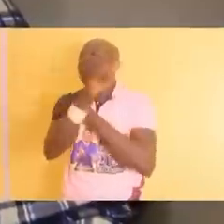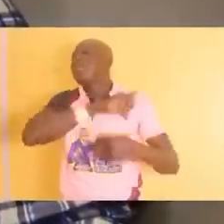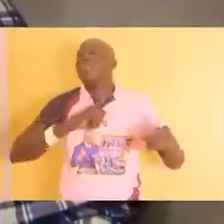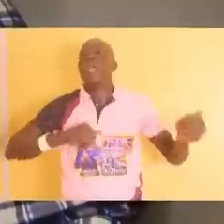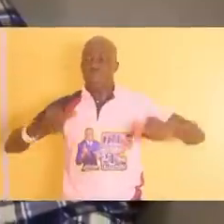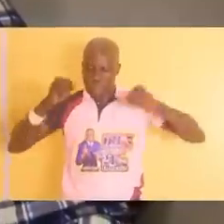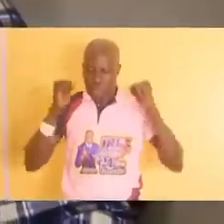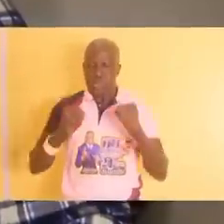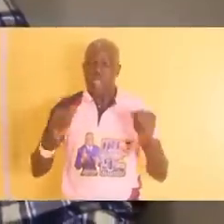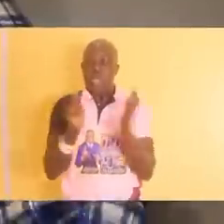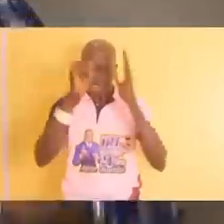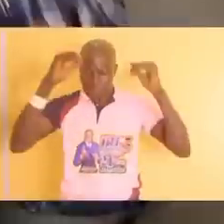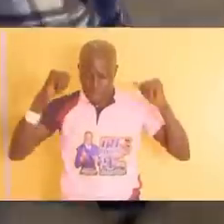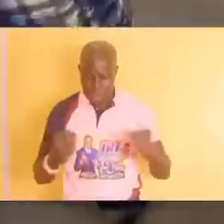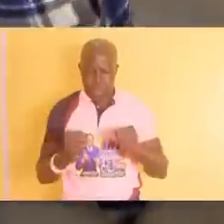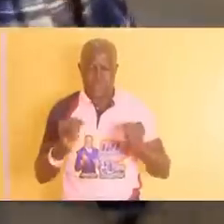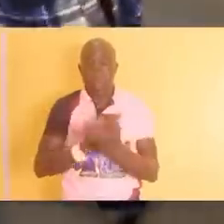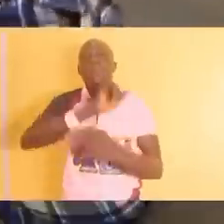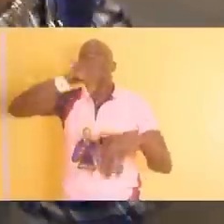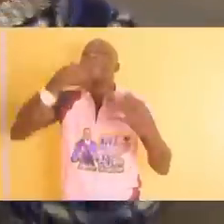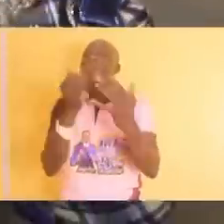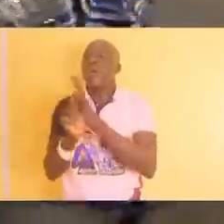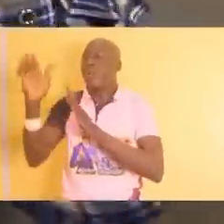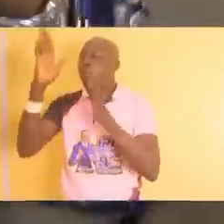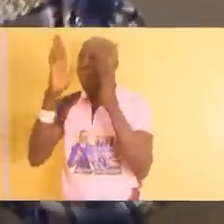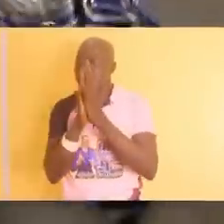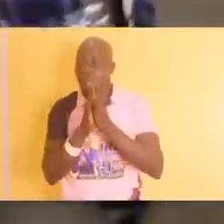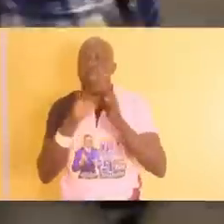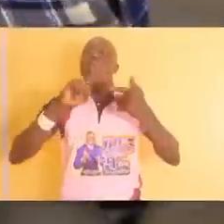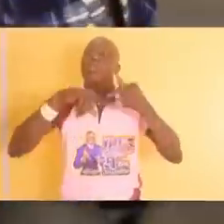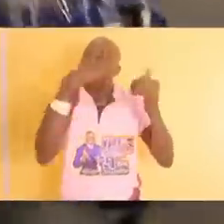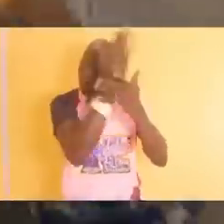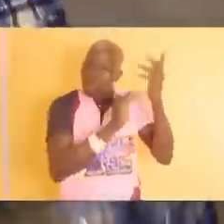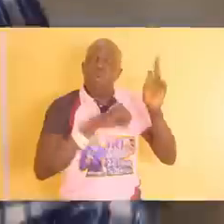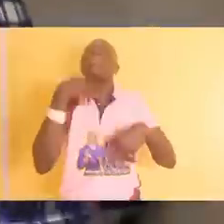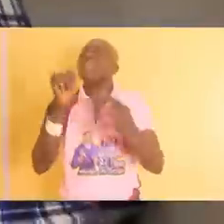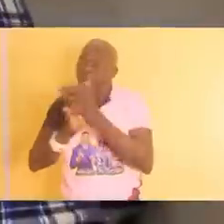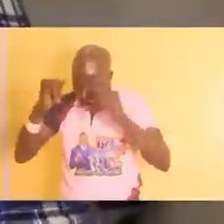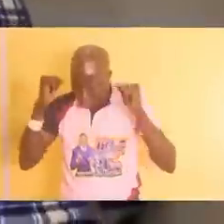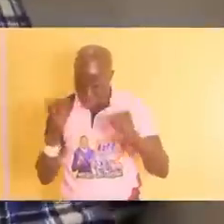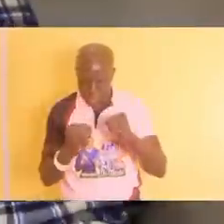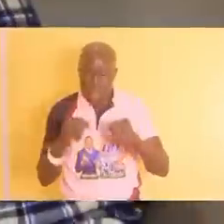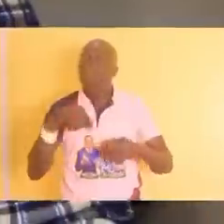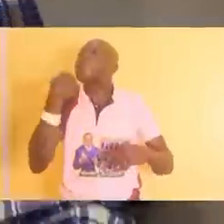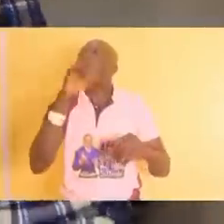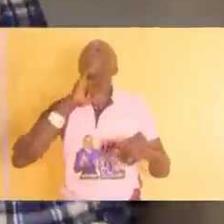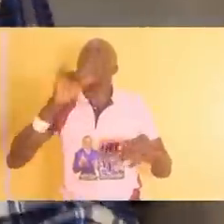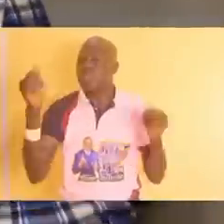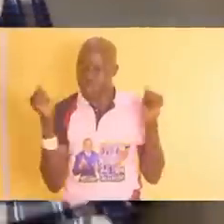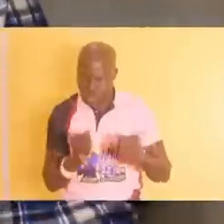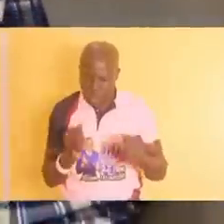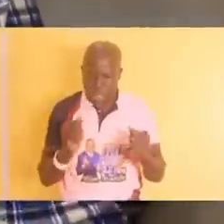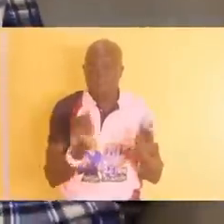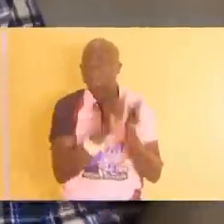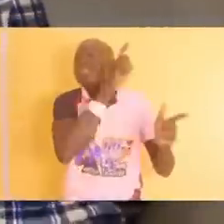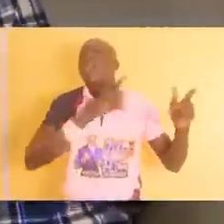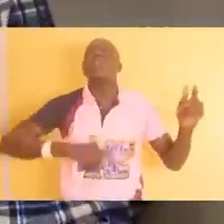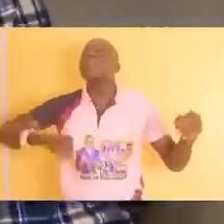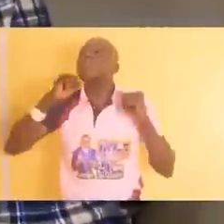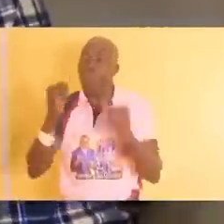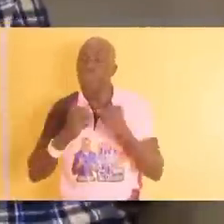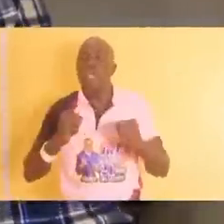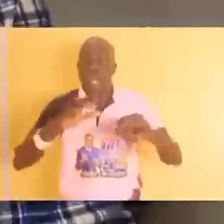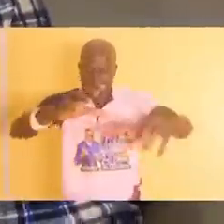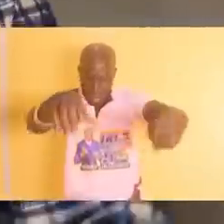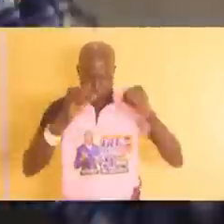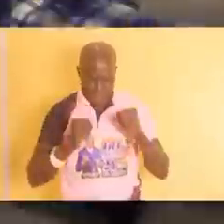The Lord that is strong, that is mighty. If we are praying, if somebody said they are strong, there is no any other word that is strong. The Lord that is